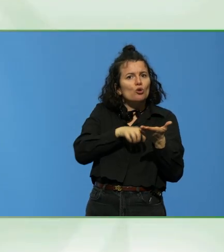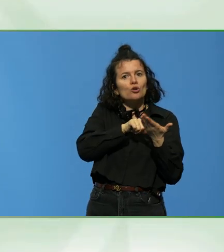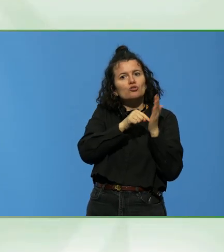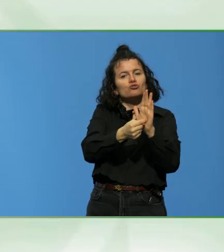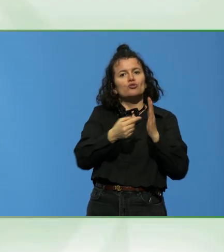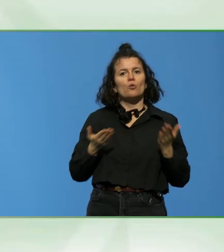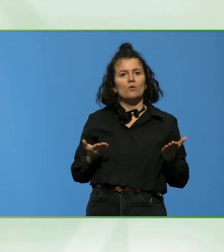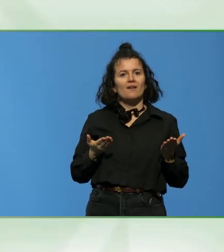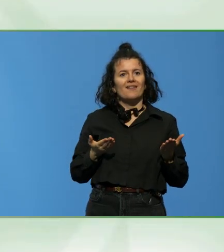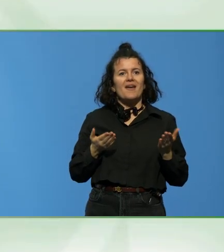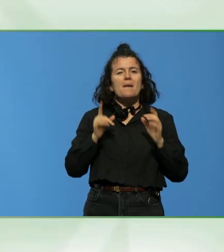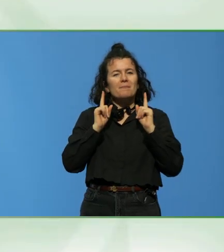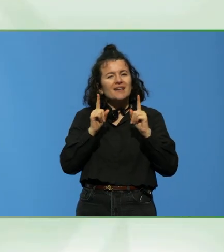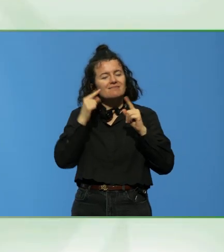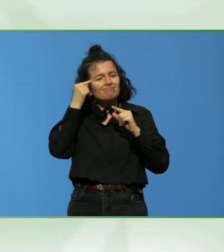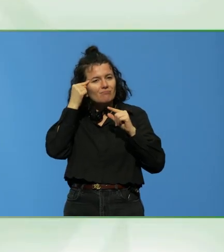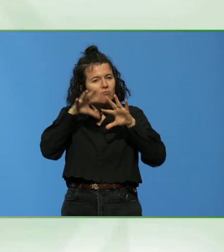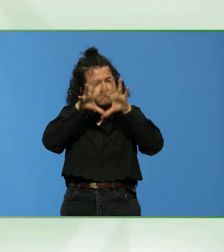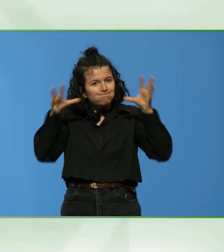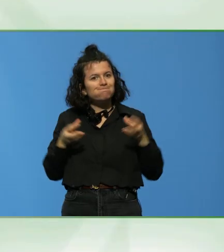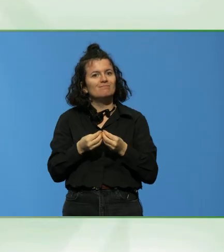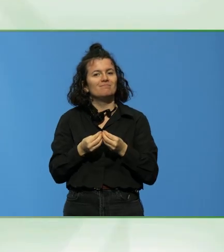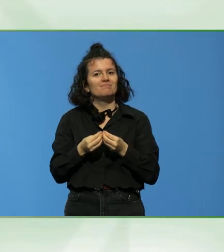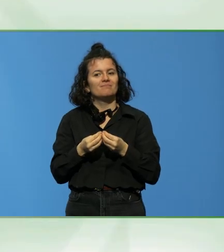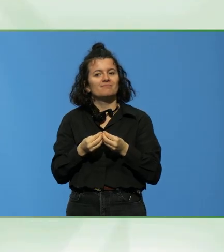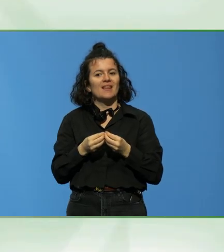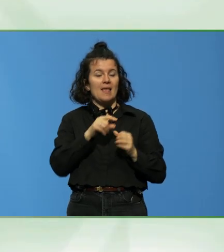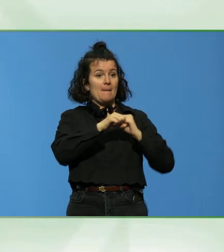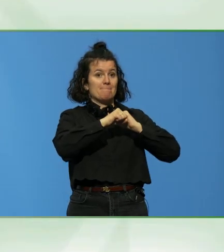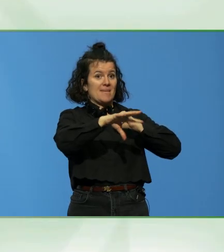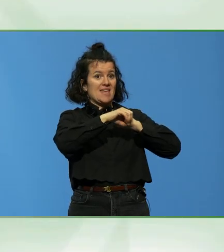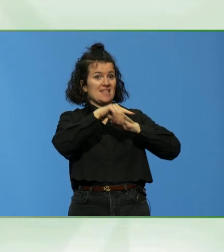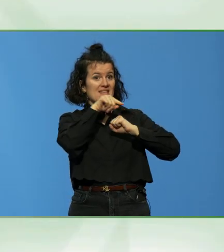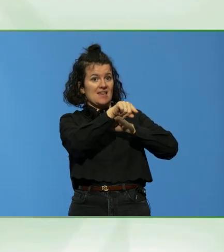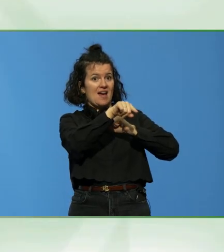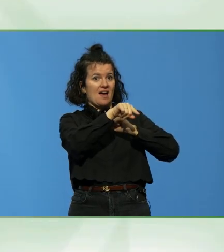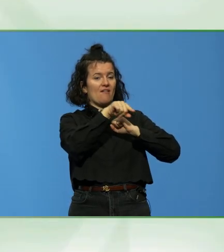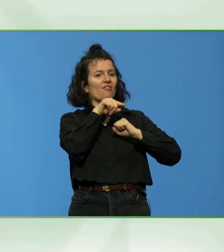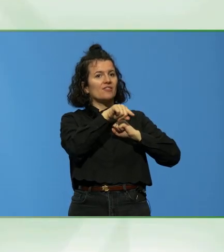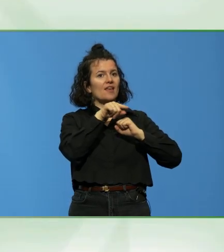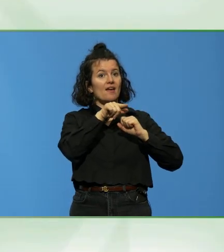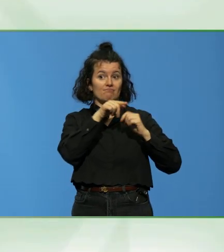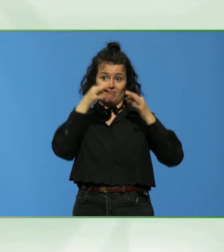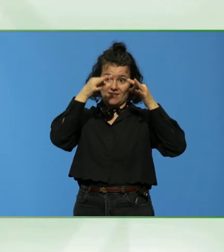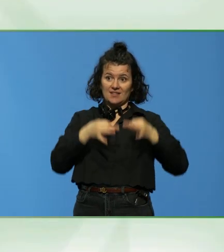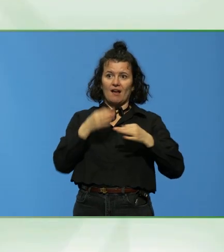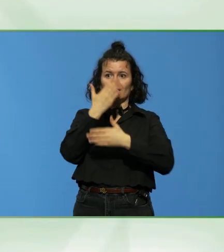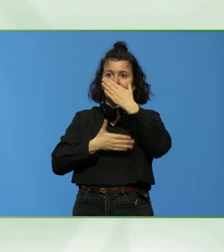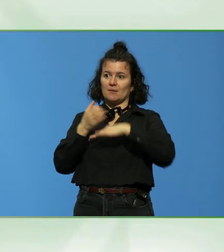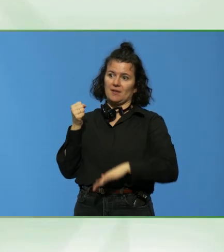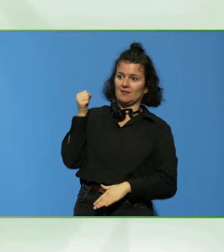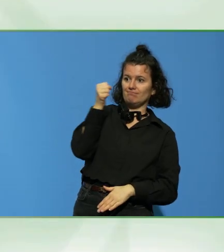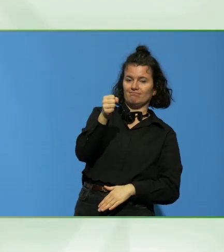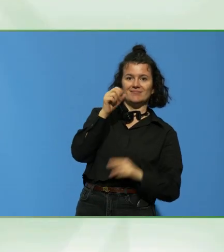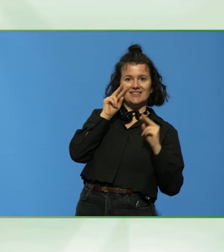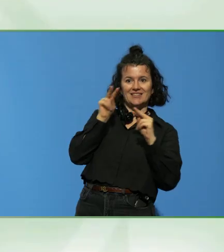invite media professionals to pick up the right frame and not to forget what we speak about human